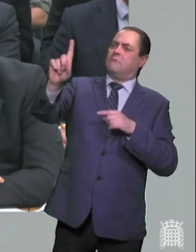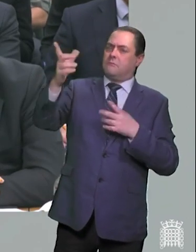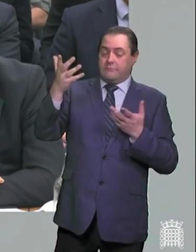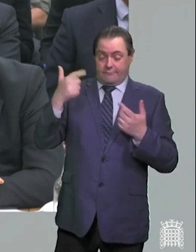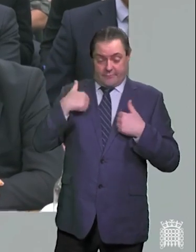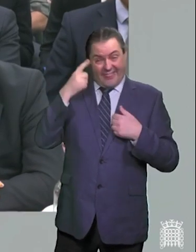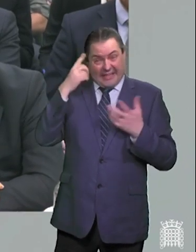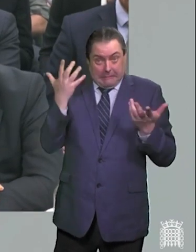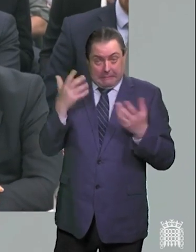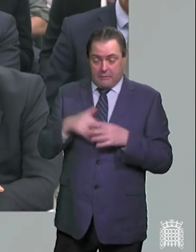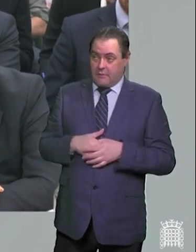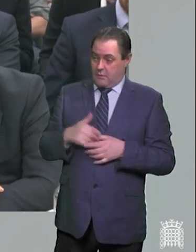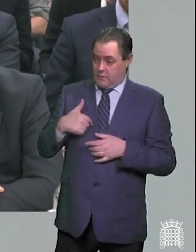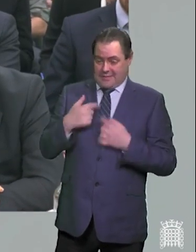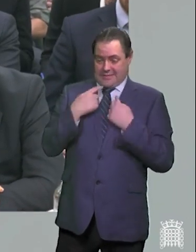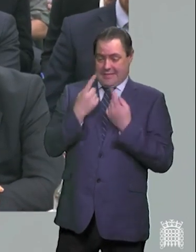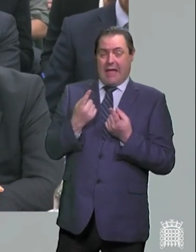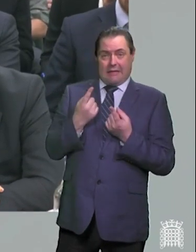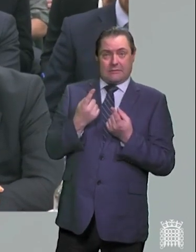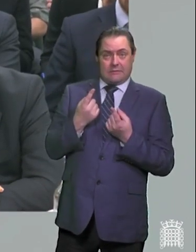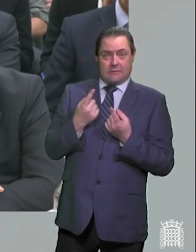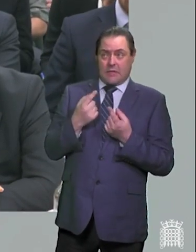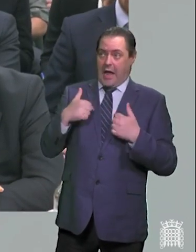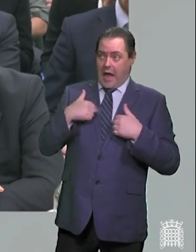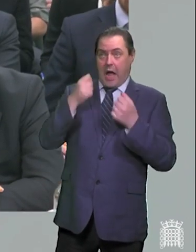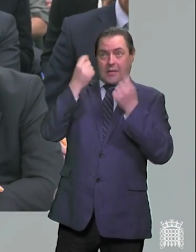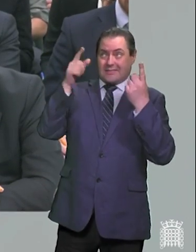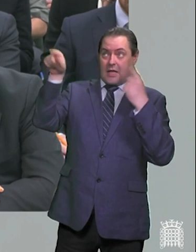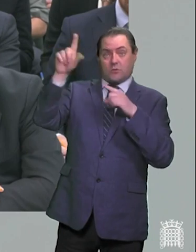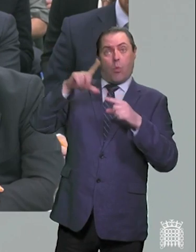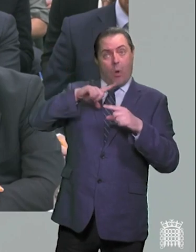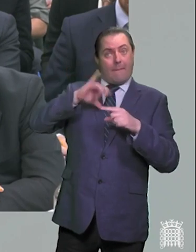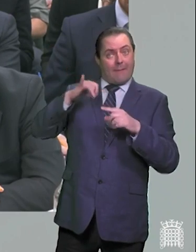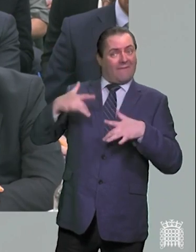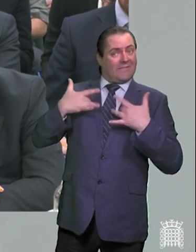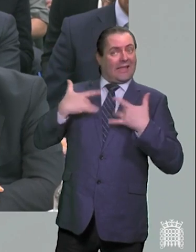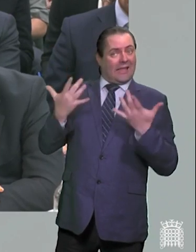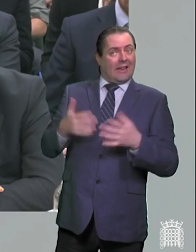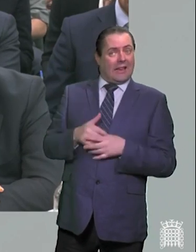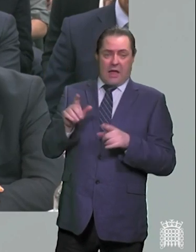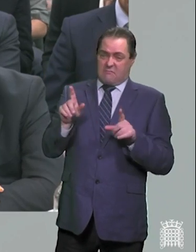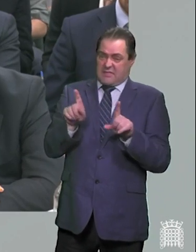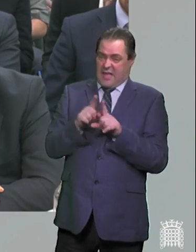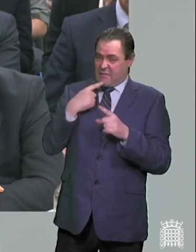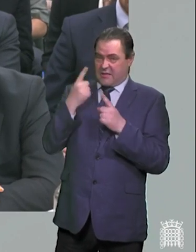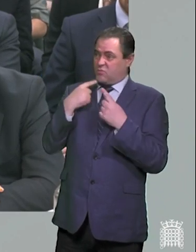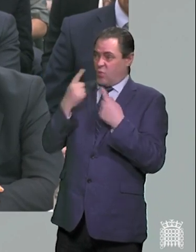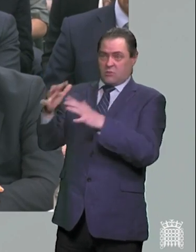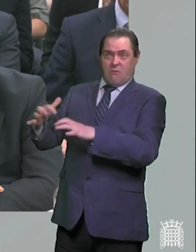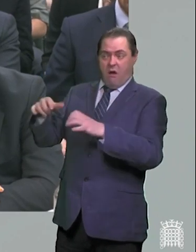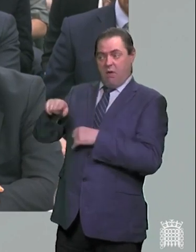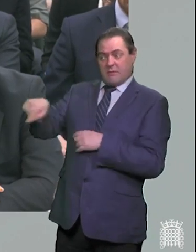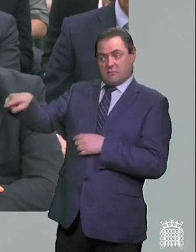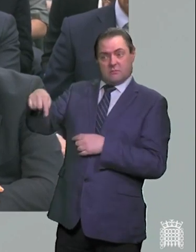opening remarks, I made clear that I can see why people might have felt that way. But as I told the House when